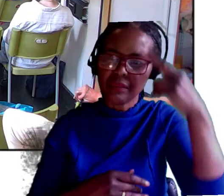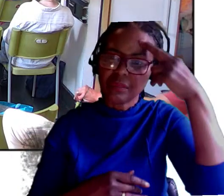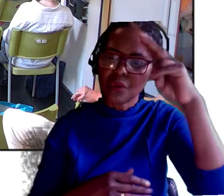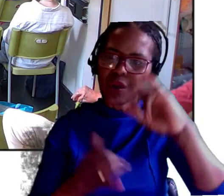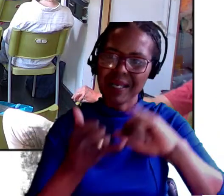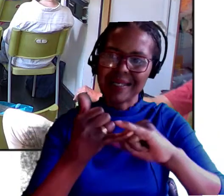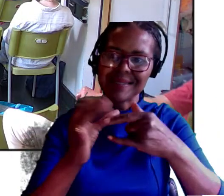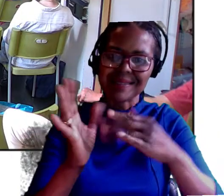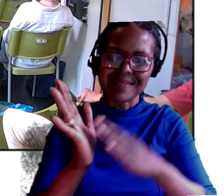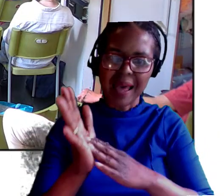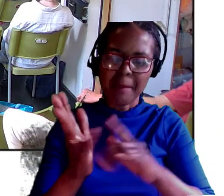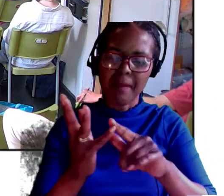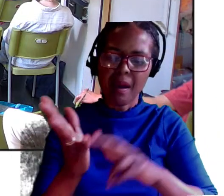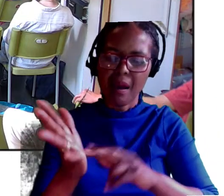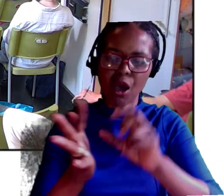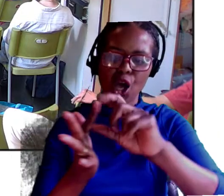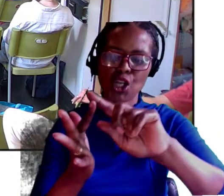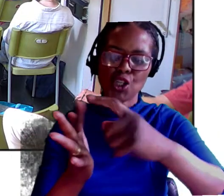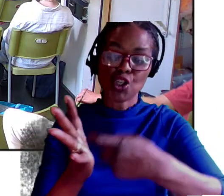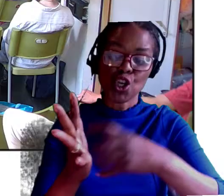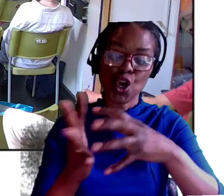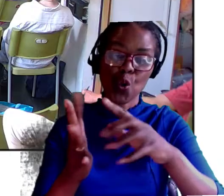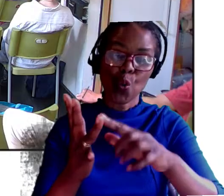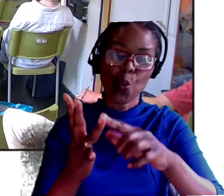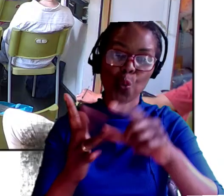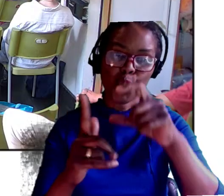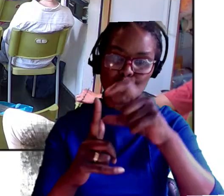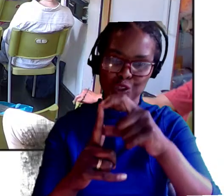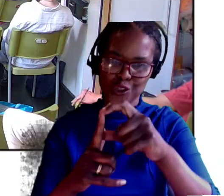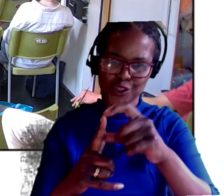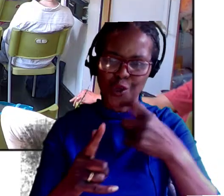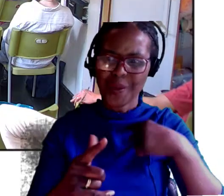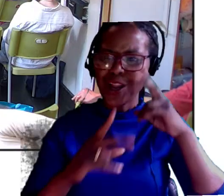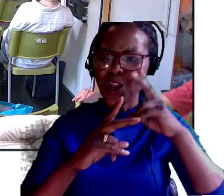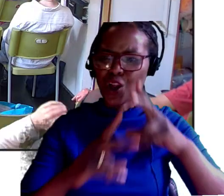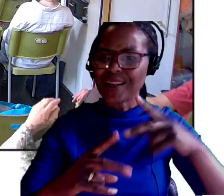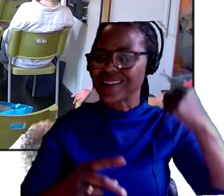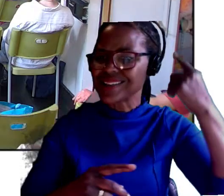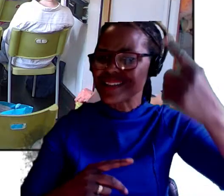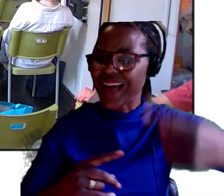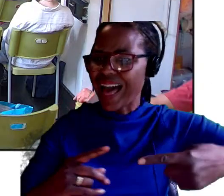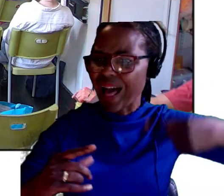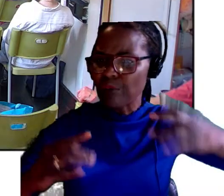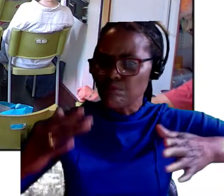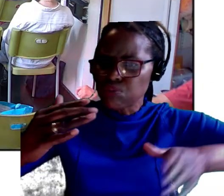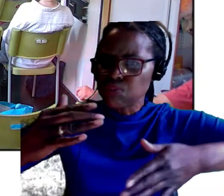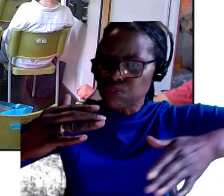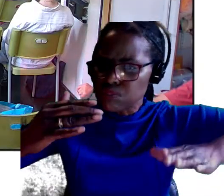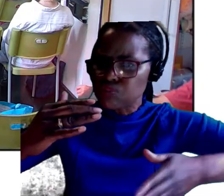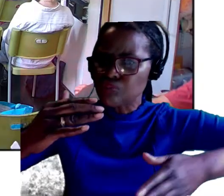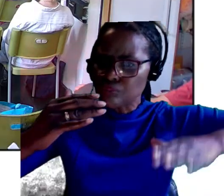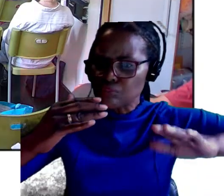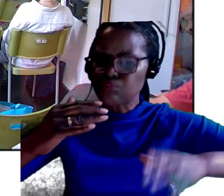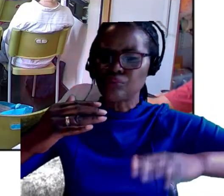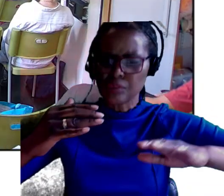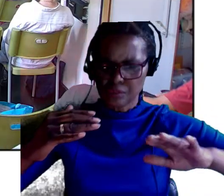of bellows mechanisms and getting something to run using that. And and